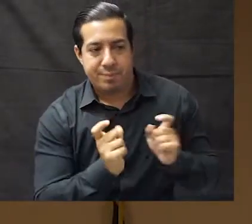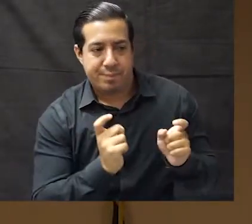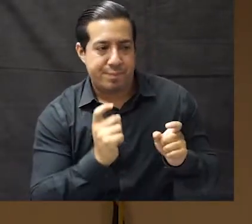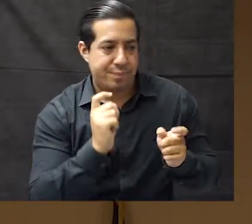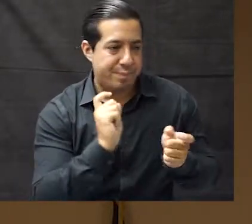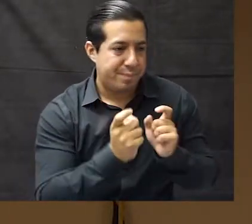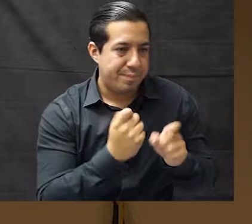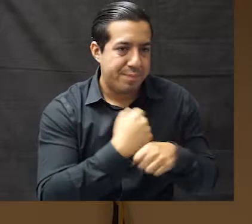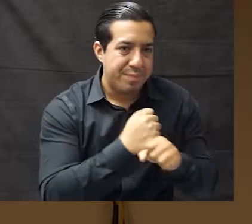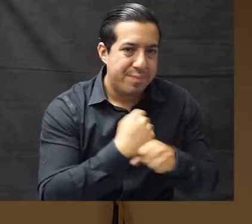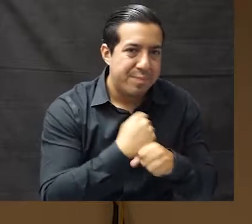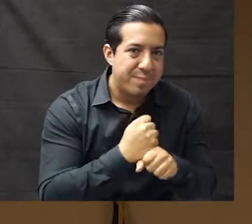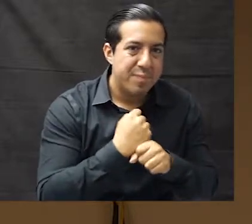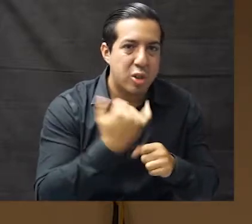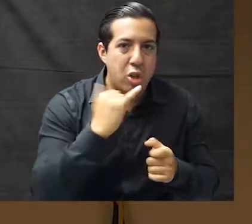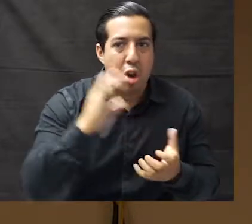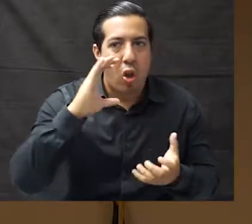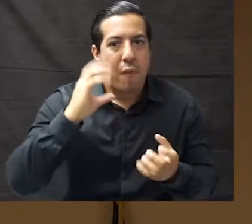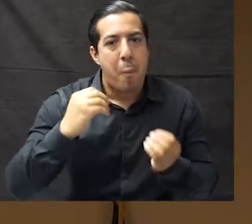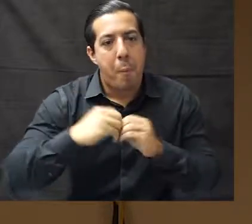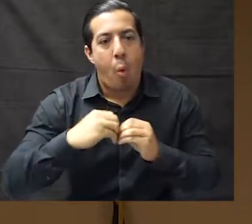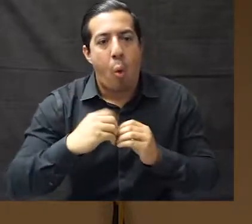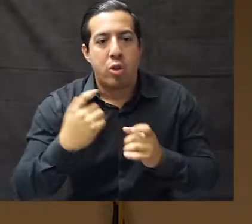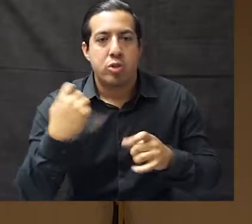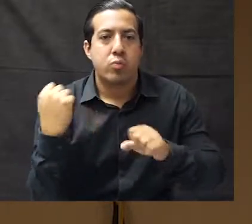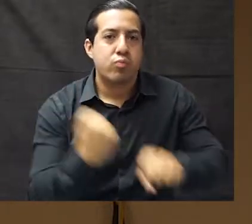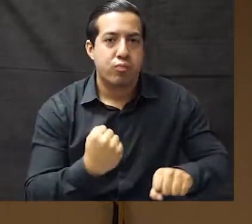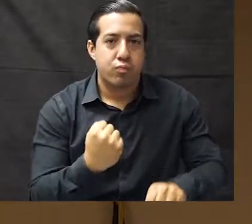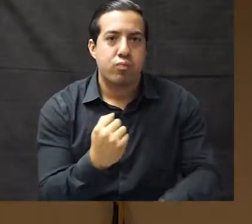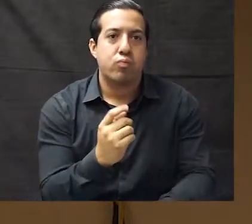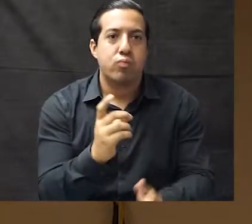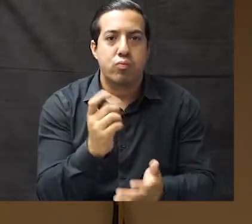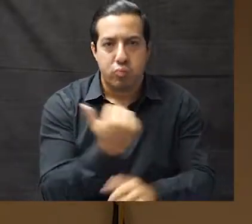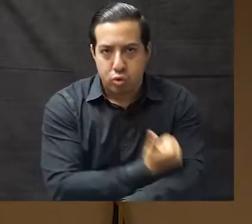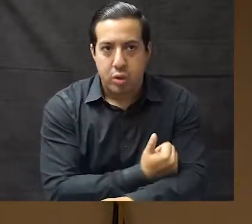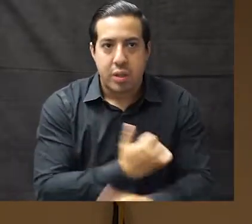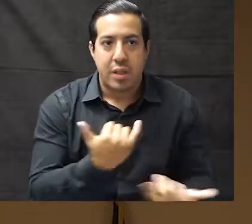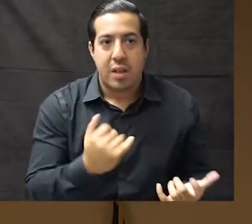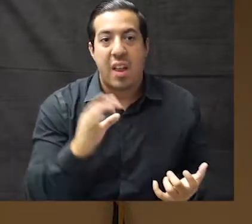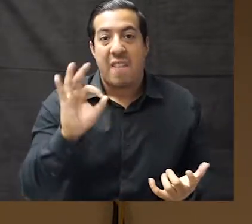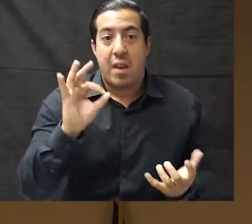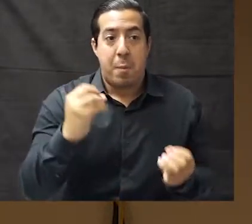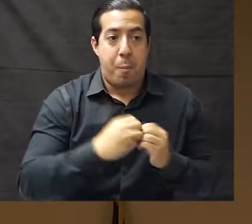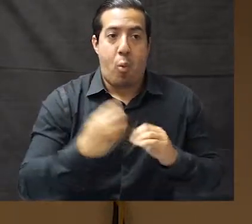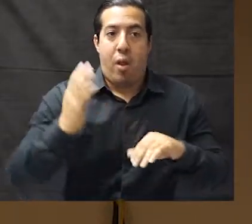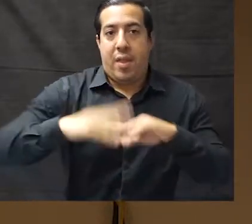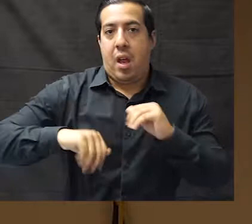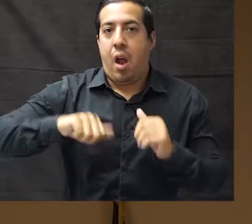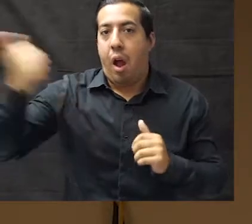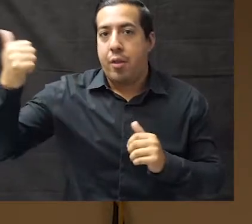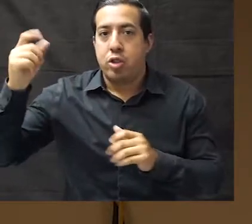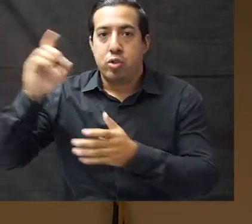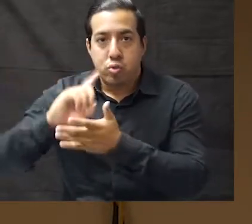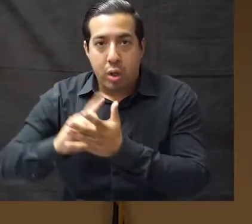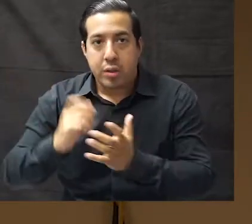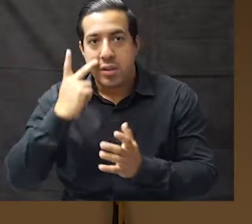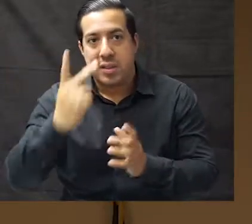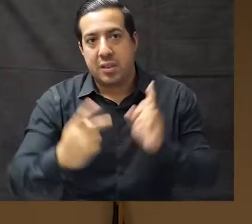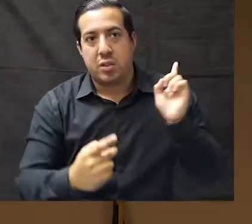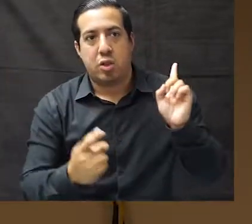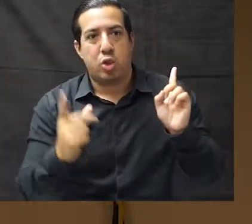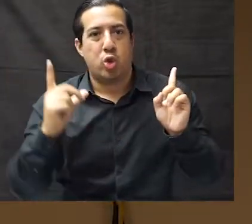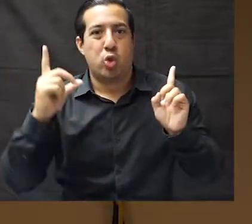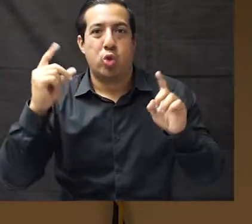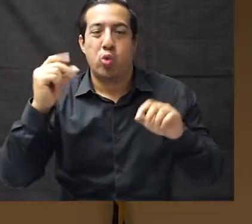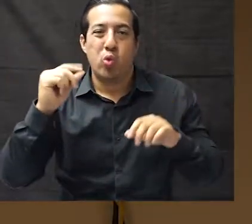Fentanyl itself is 100 times as potent as morphine. Now, one that we saw about a year ago, and we've seen it here